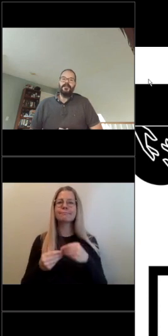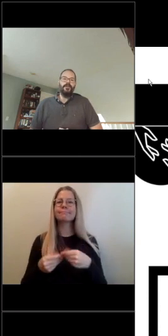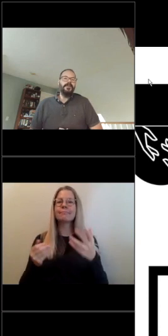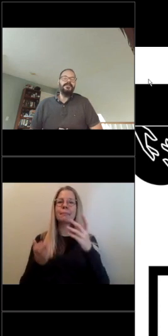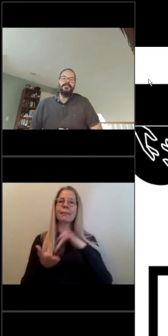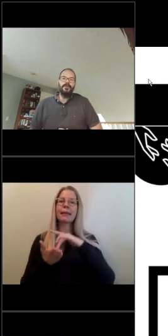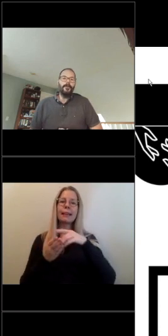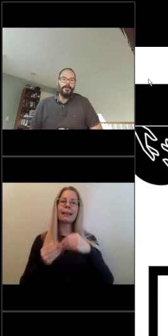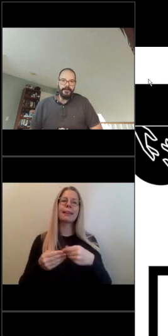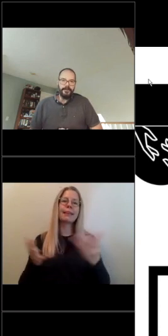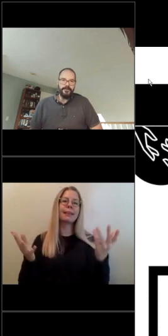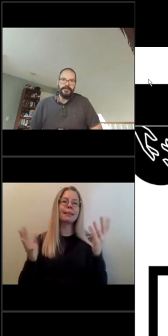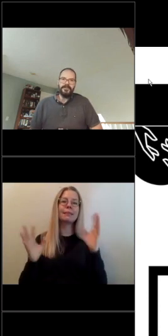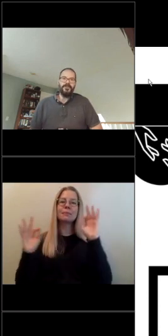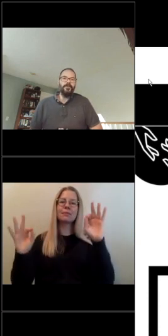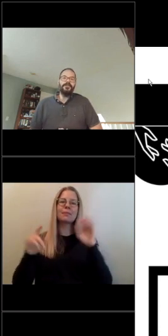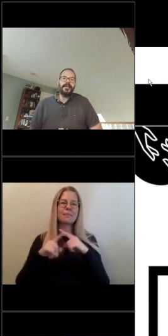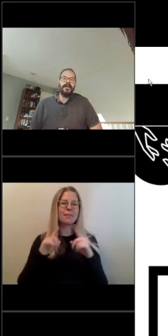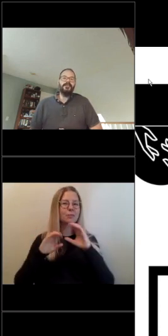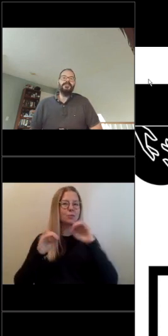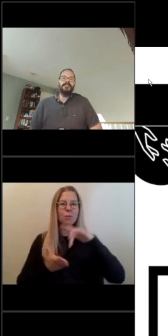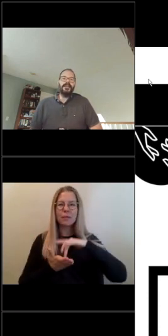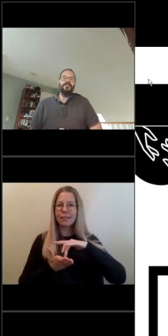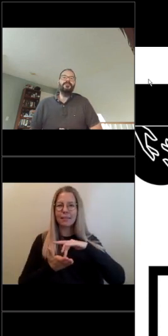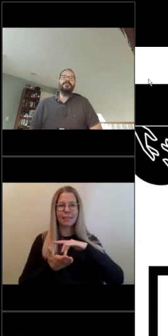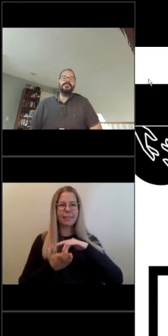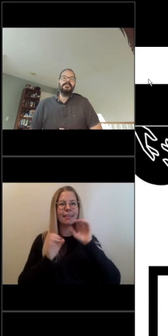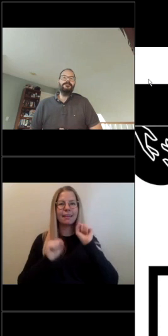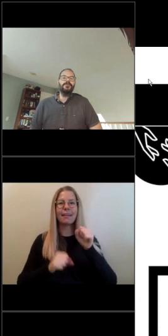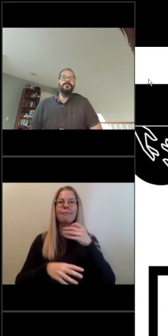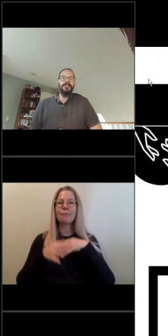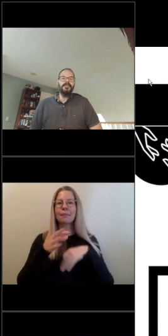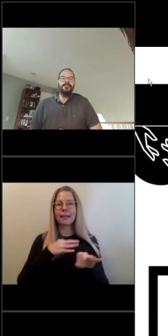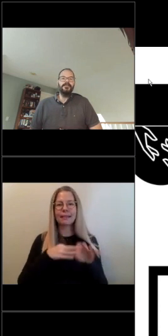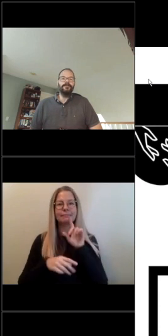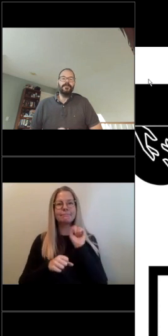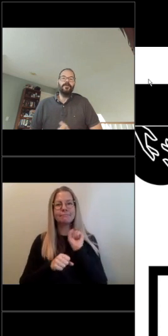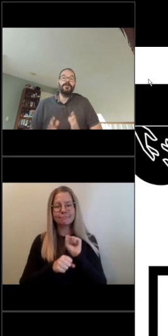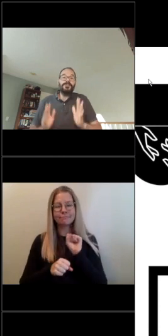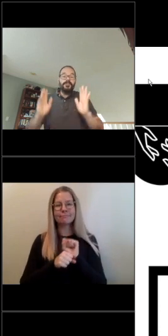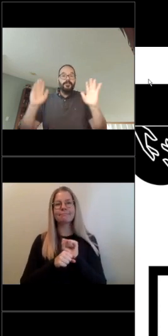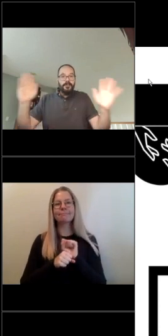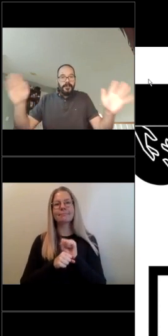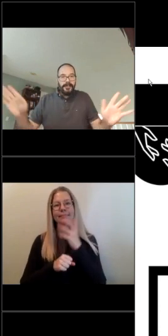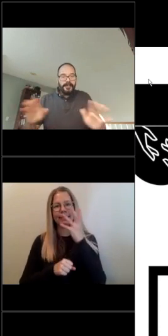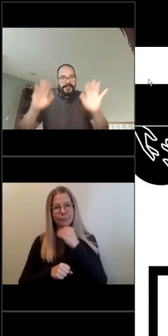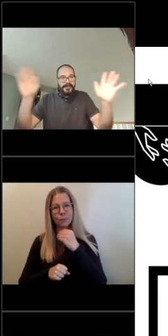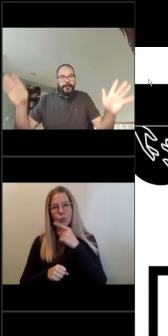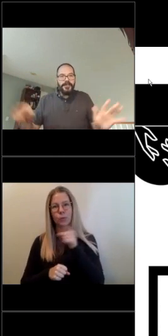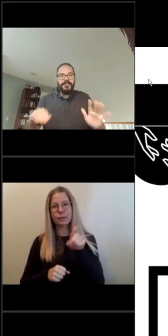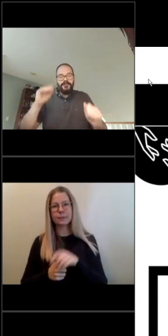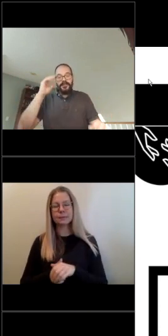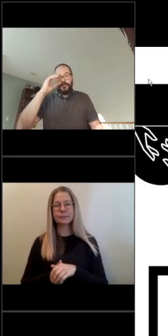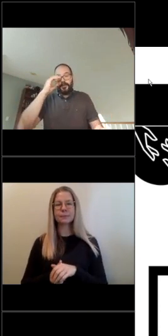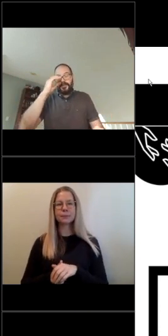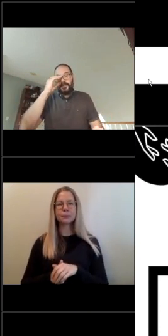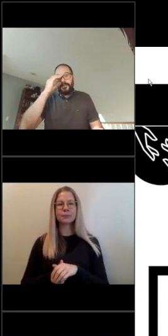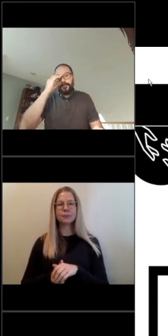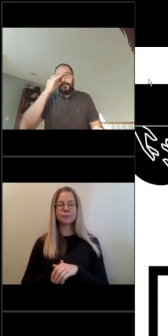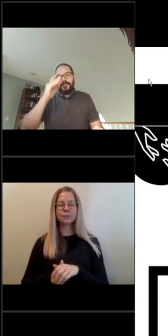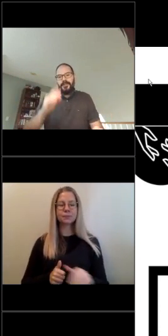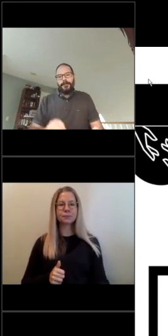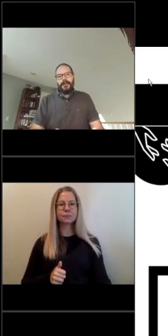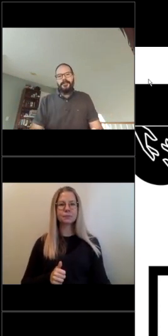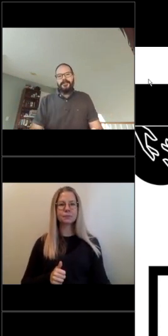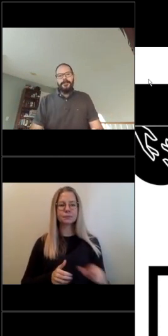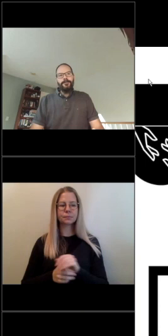that there is no pill that's going to actually get you the sleep you need, which in anticipation of some questions